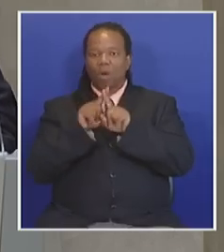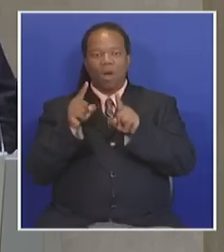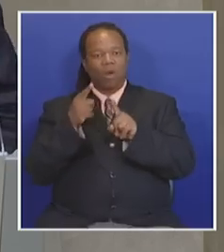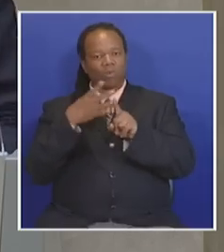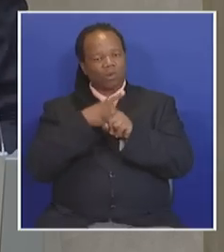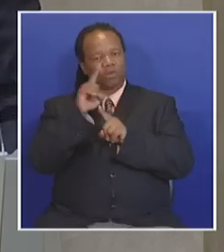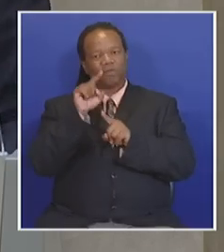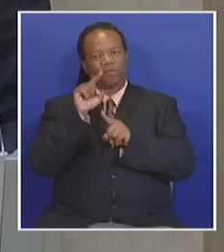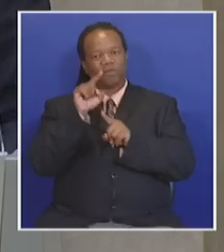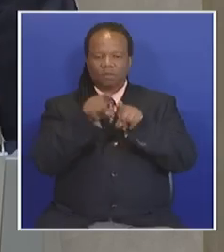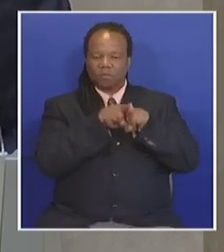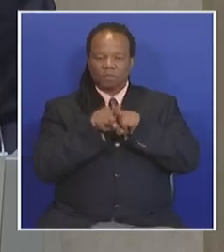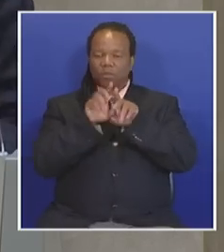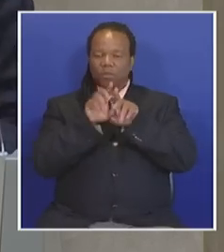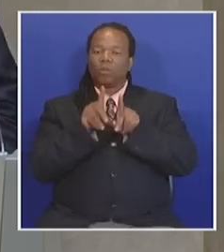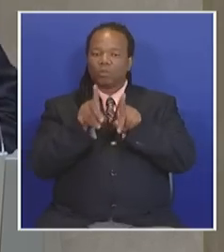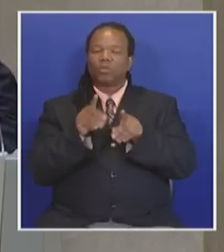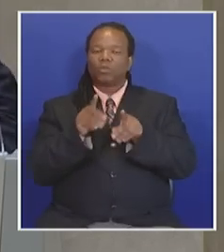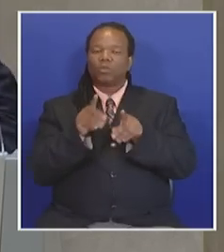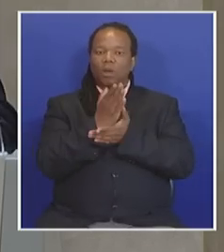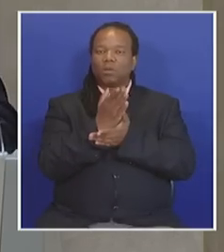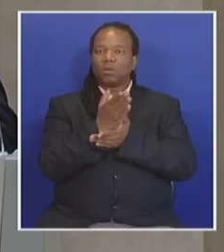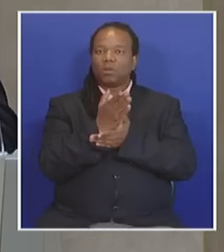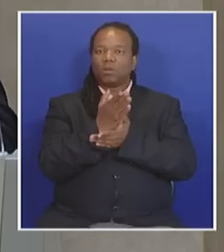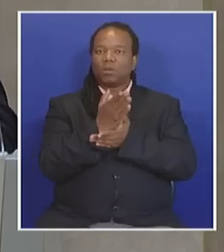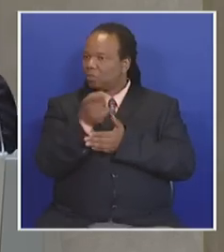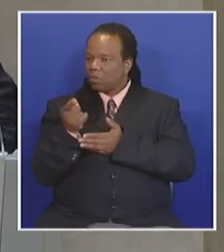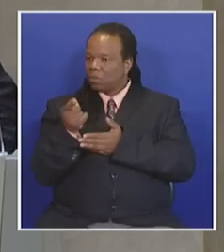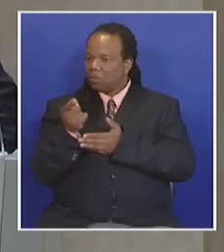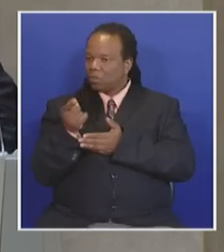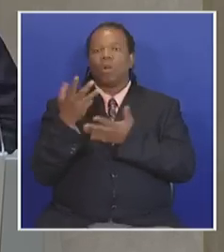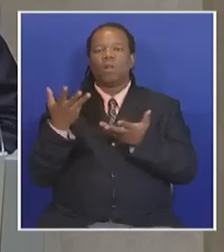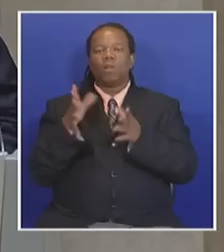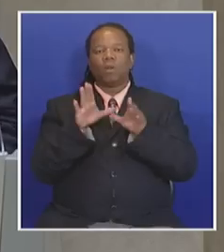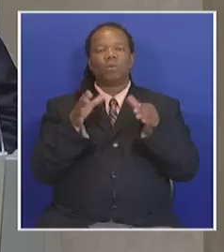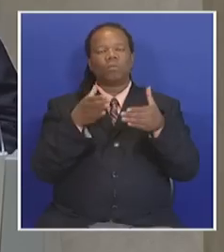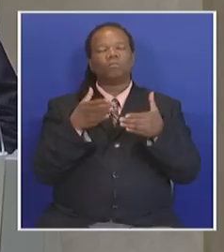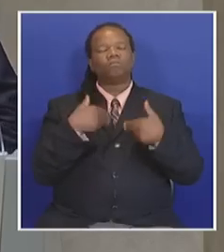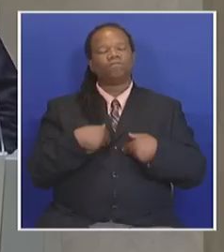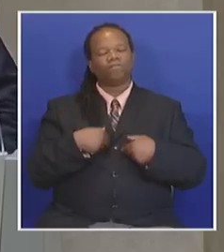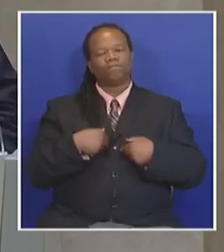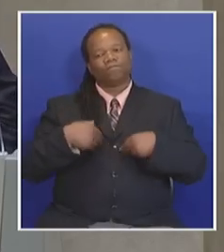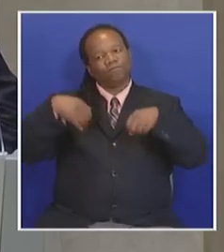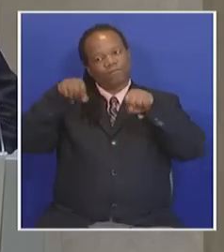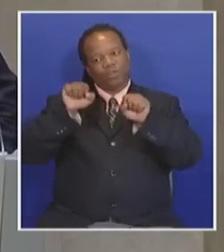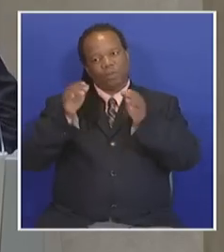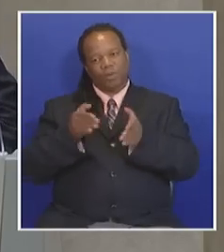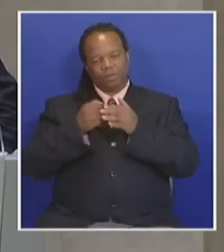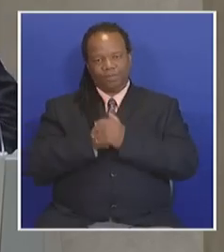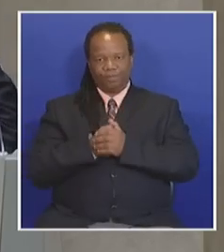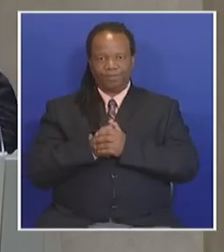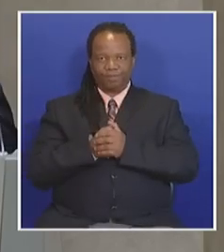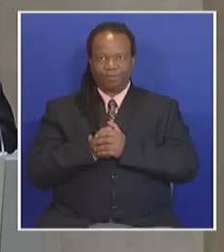are available to the dominant group. Honorable Chairperson, the